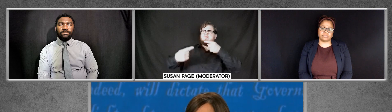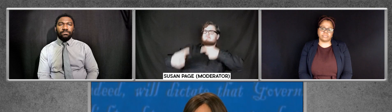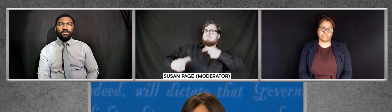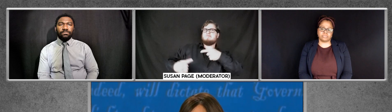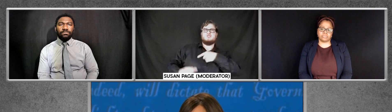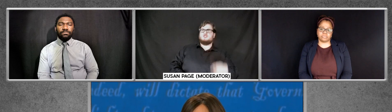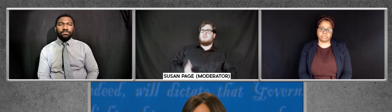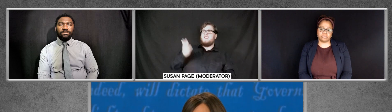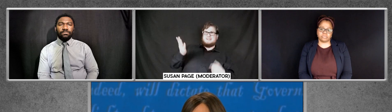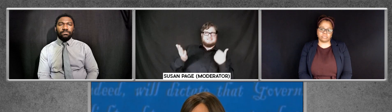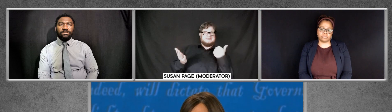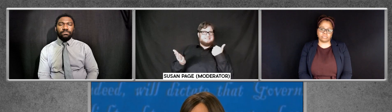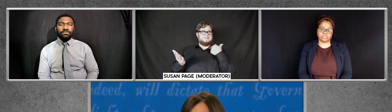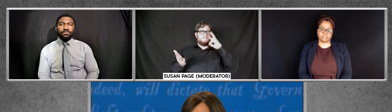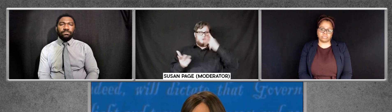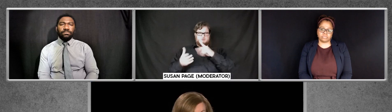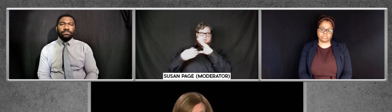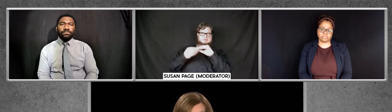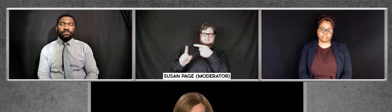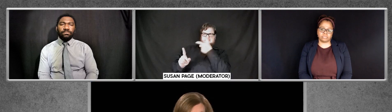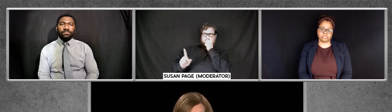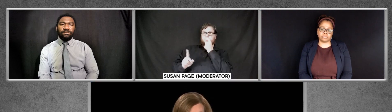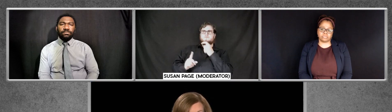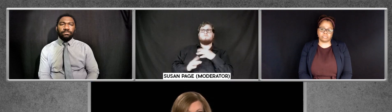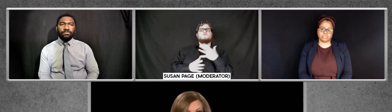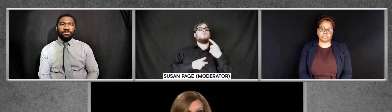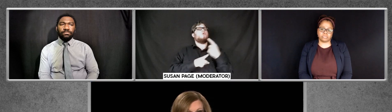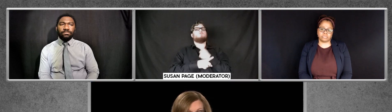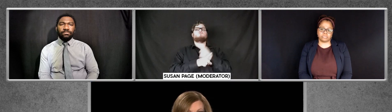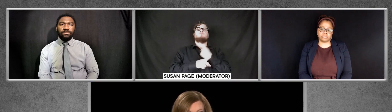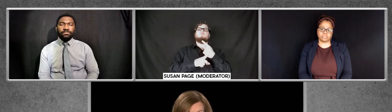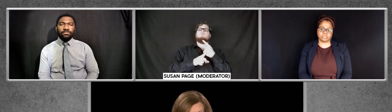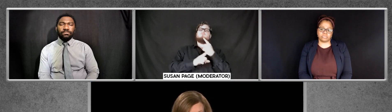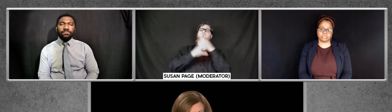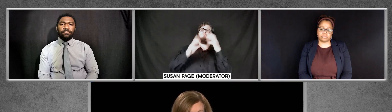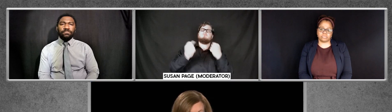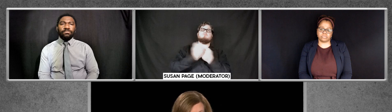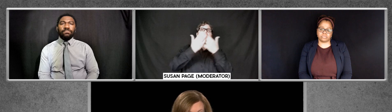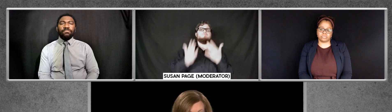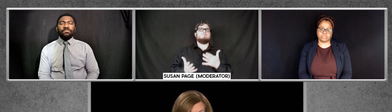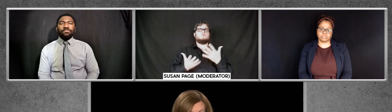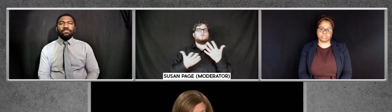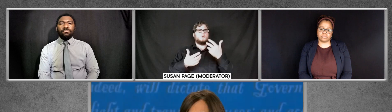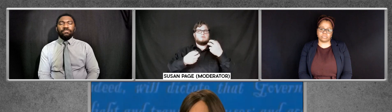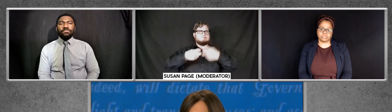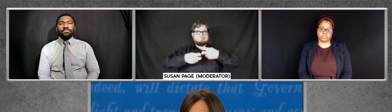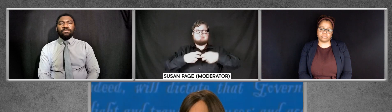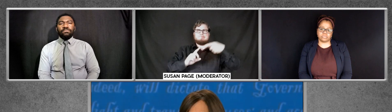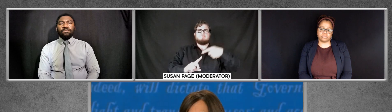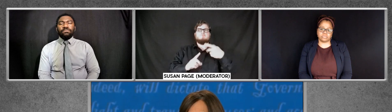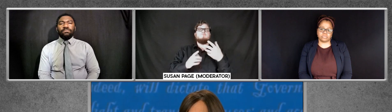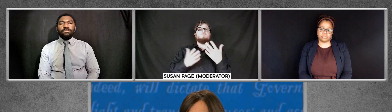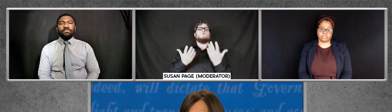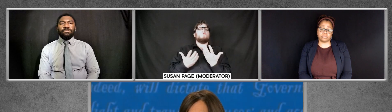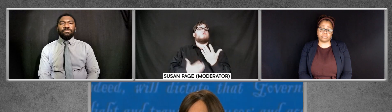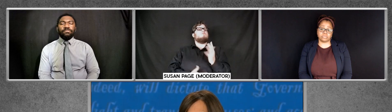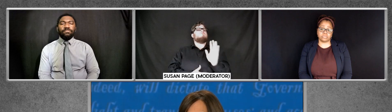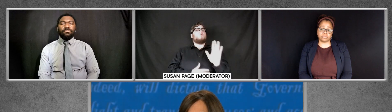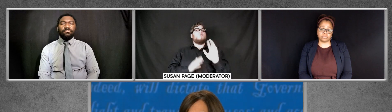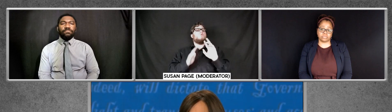We've seen strains with our traditional allies in NATO and elsewhere. What is your definition of the role of American leadership